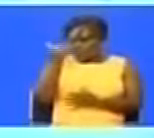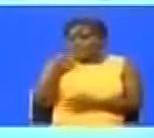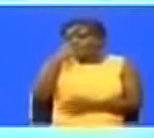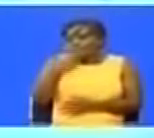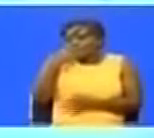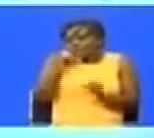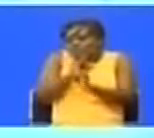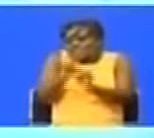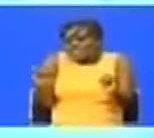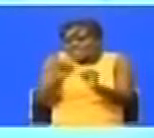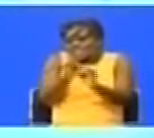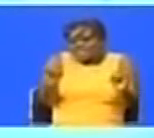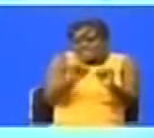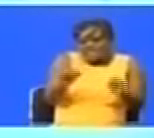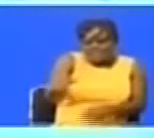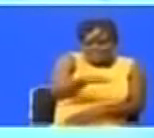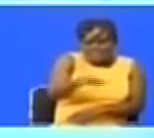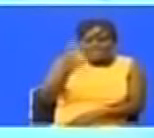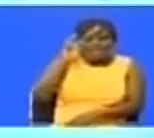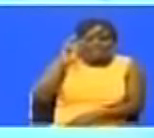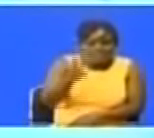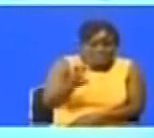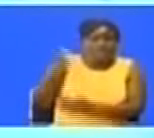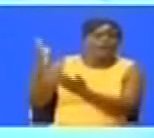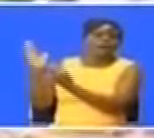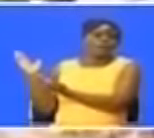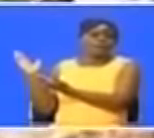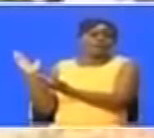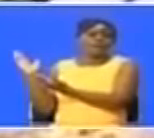Tanzanians to clean up their neighborhoods. Take a look.